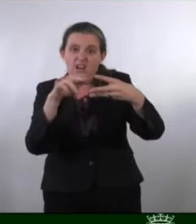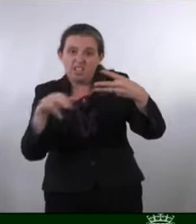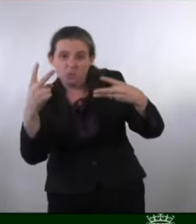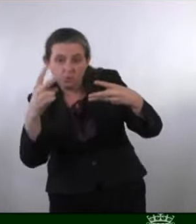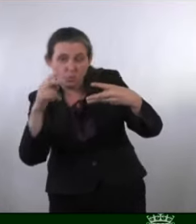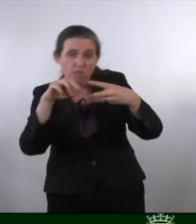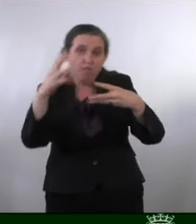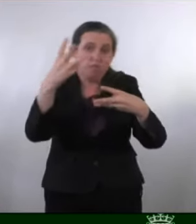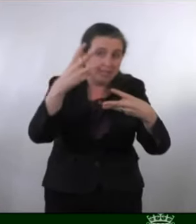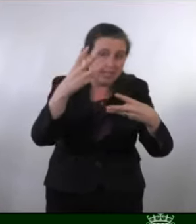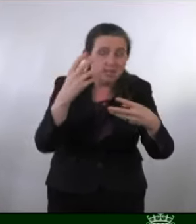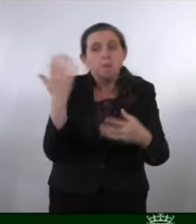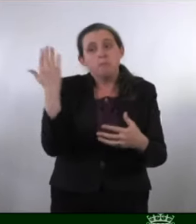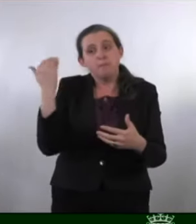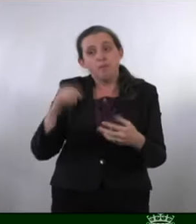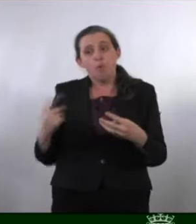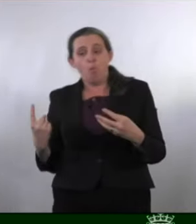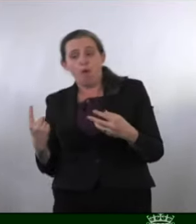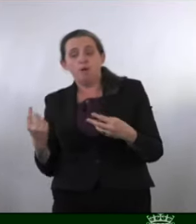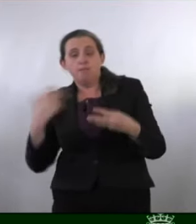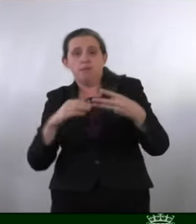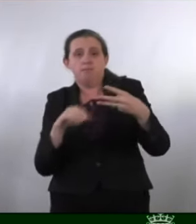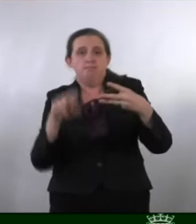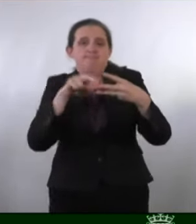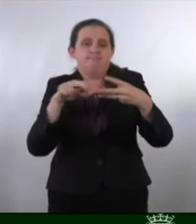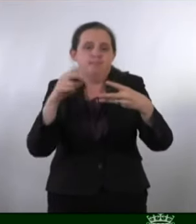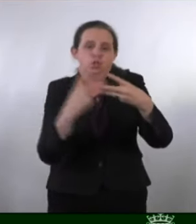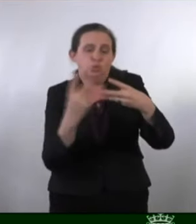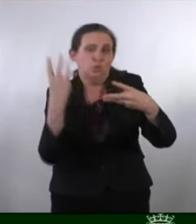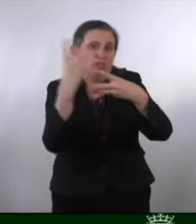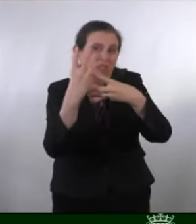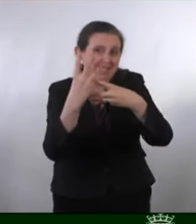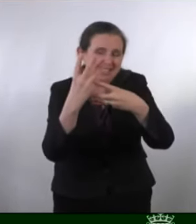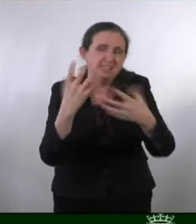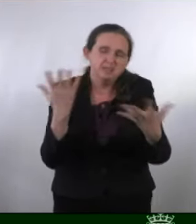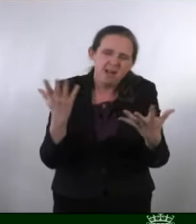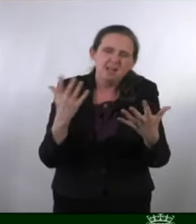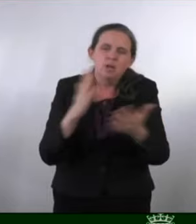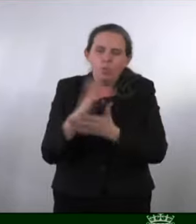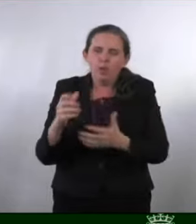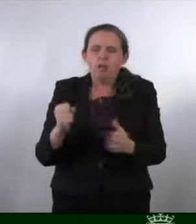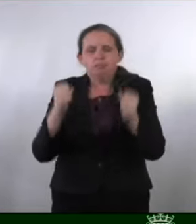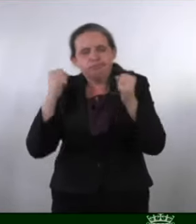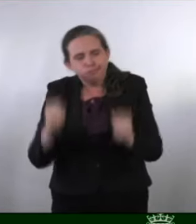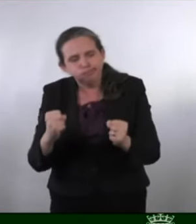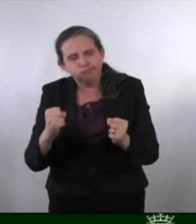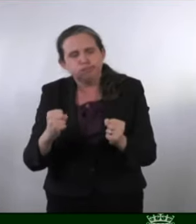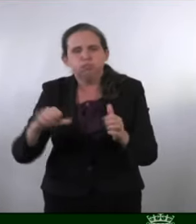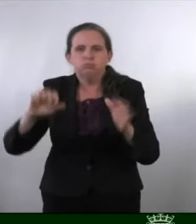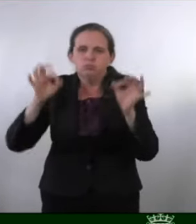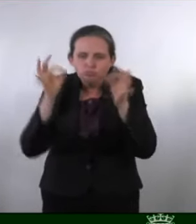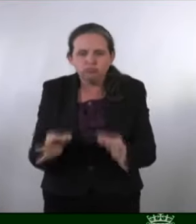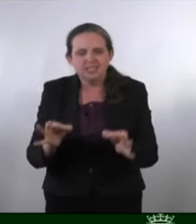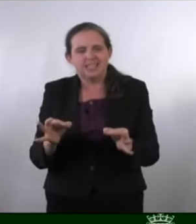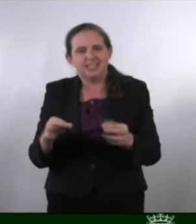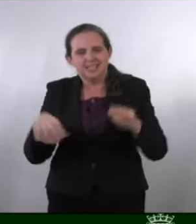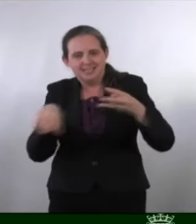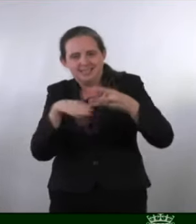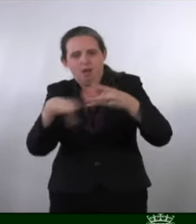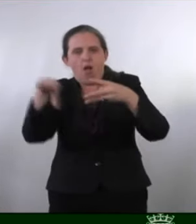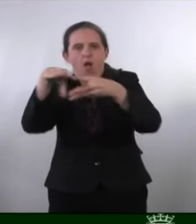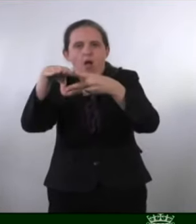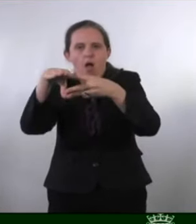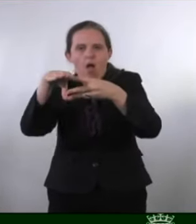But by using these tougher tiers and by using rapid turnaround tests on an